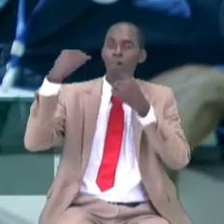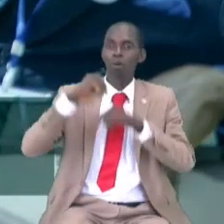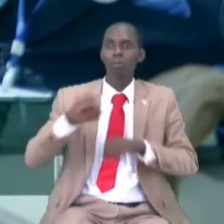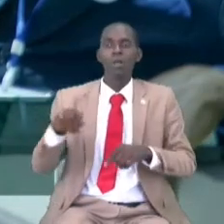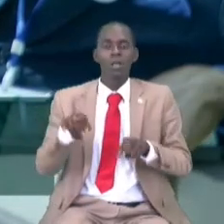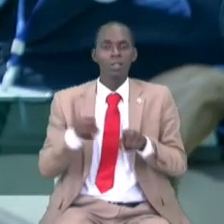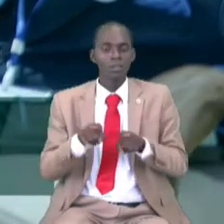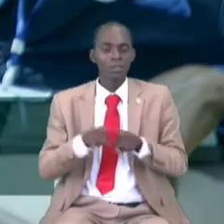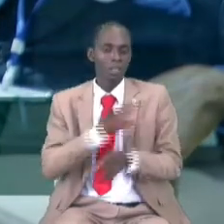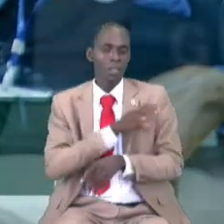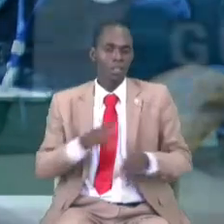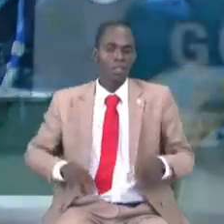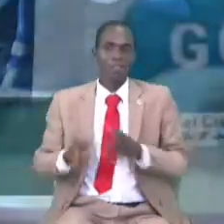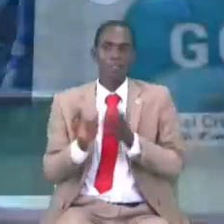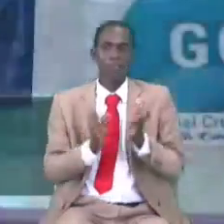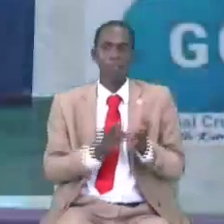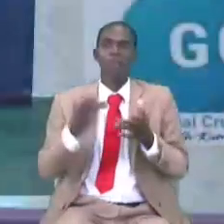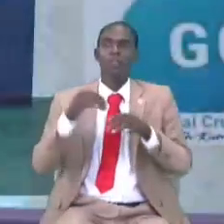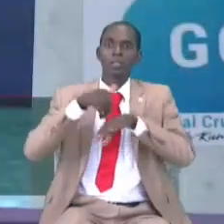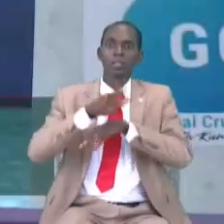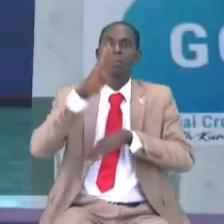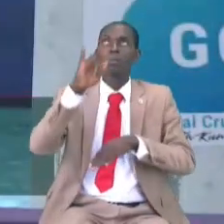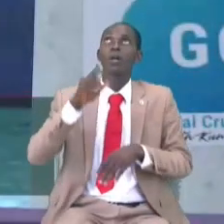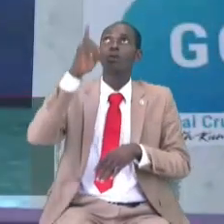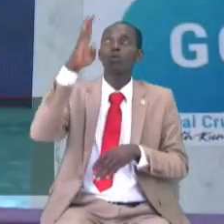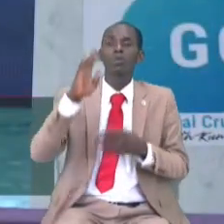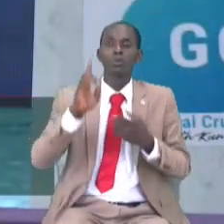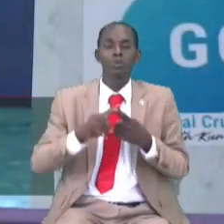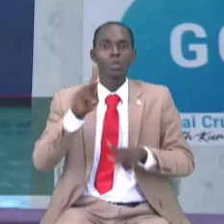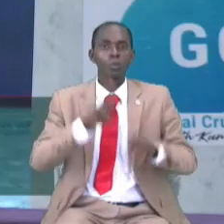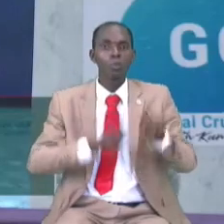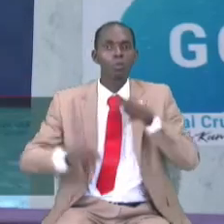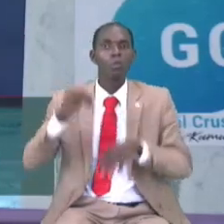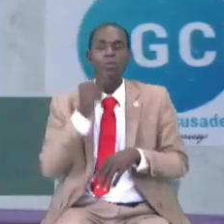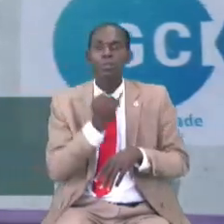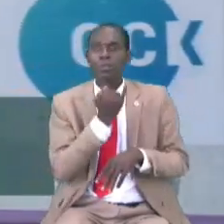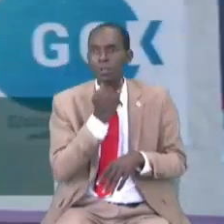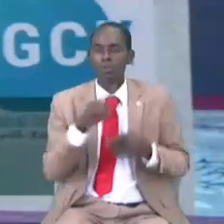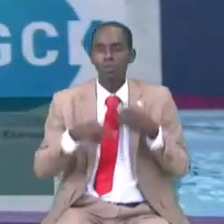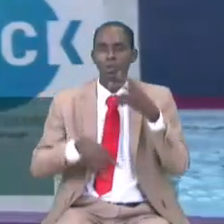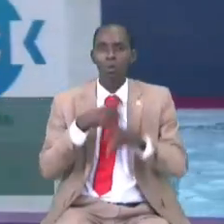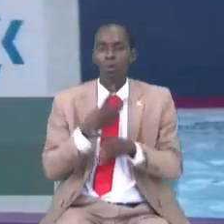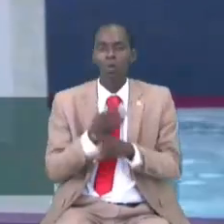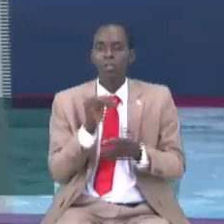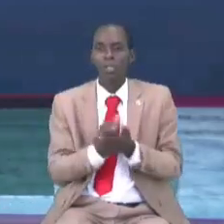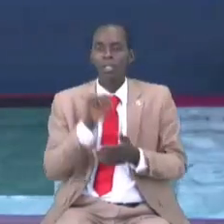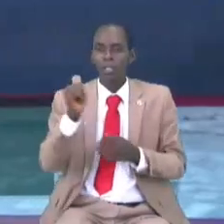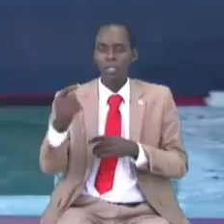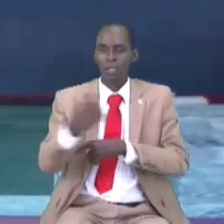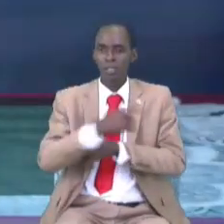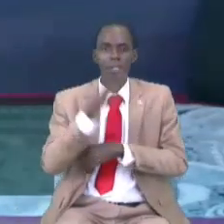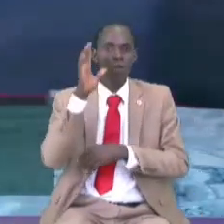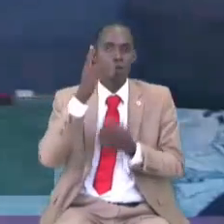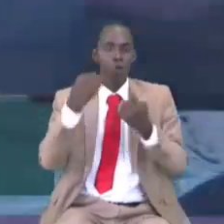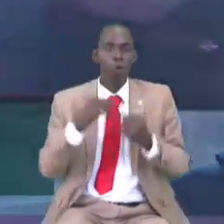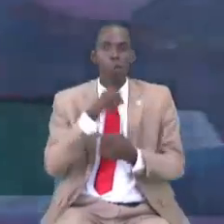the days will come when you will see the trench all around Jerusalem. God gives